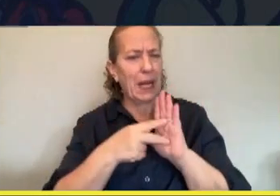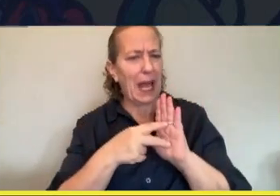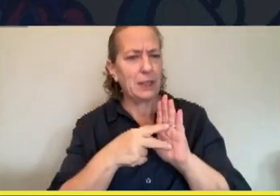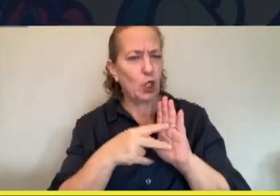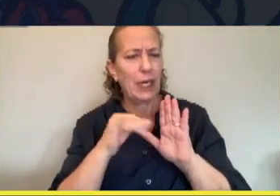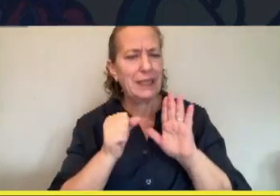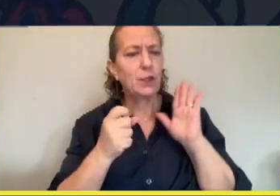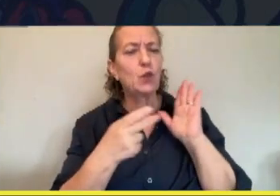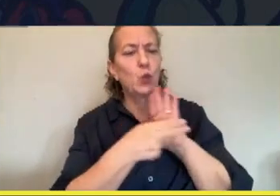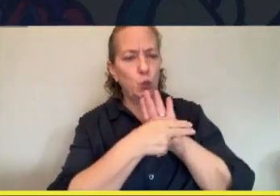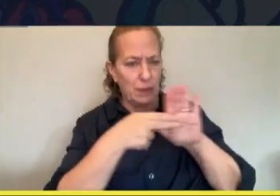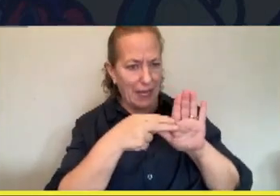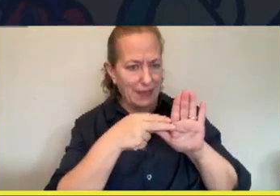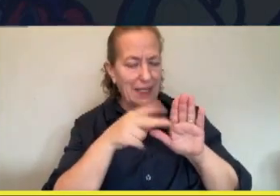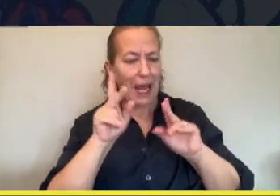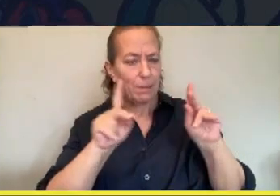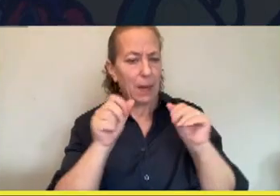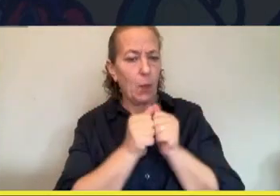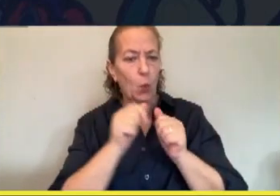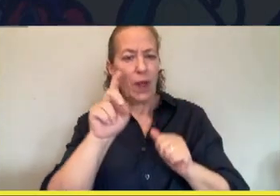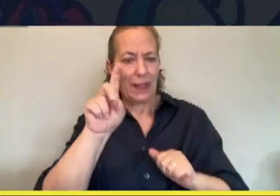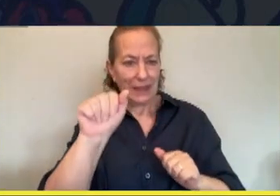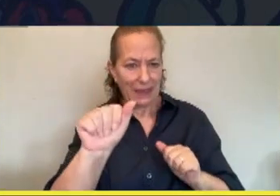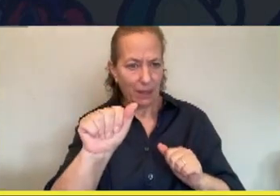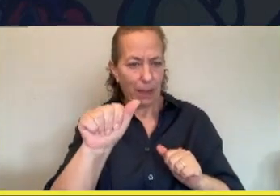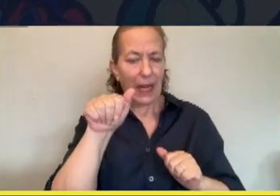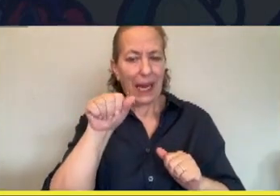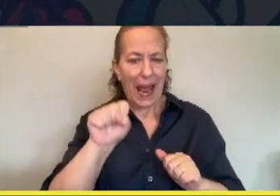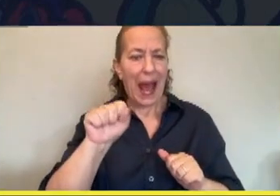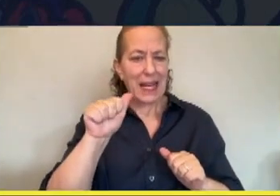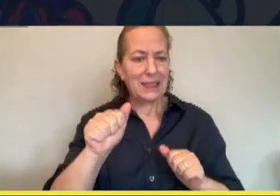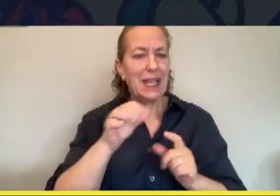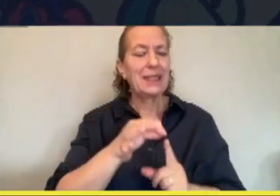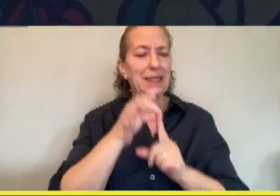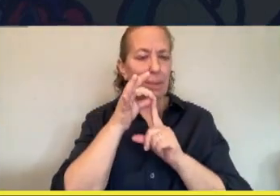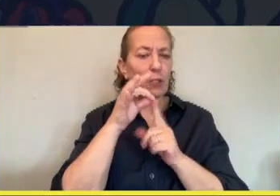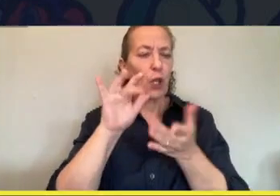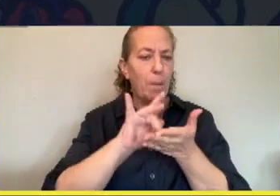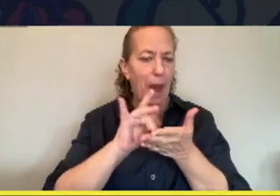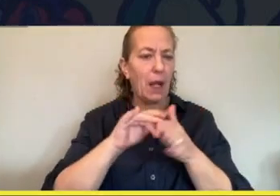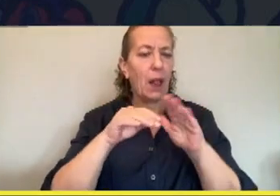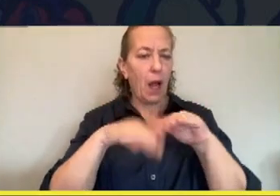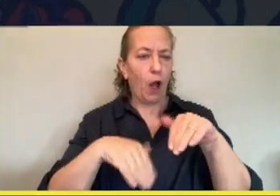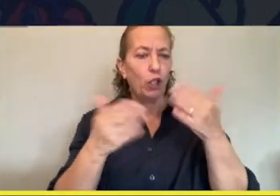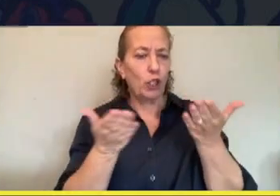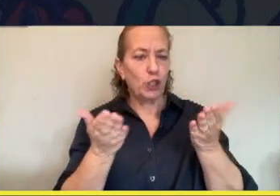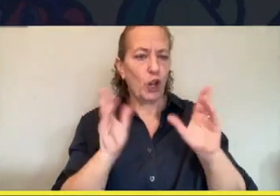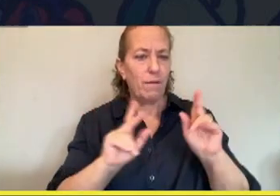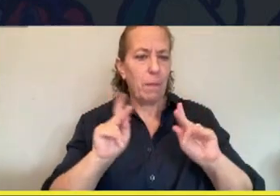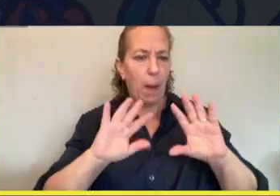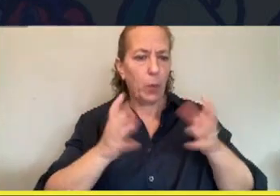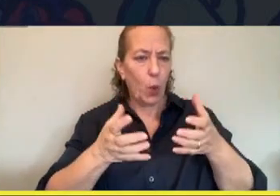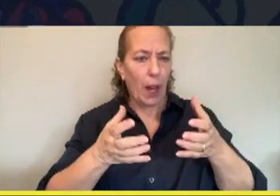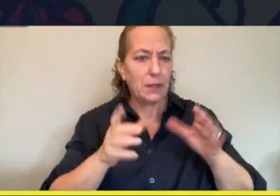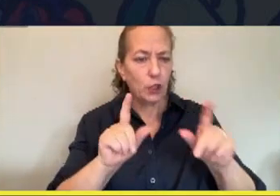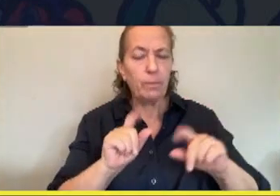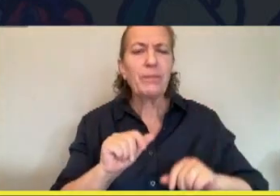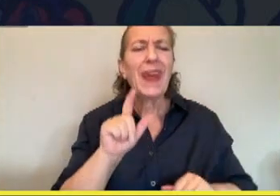with disability as a special medically underserved population. Again, this is a